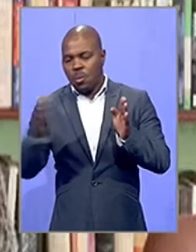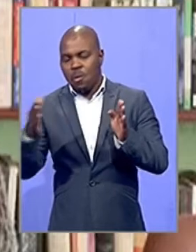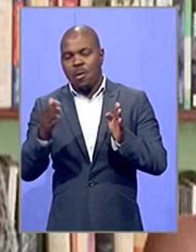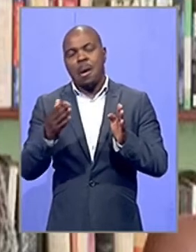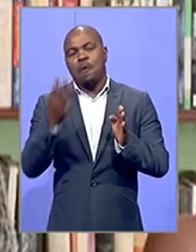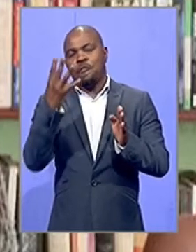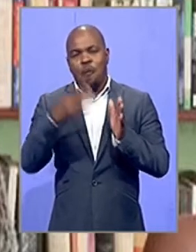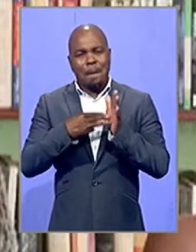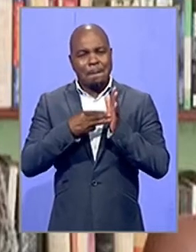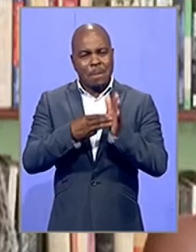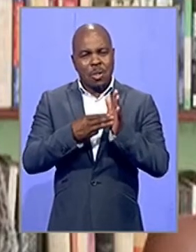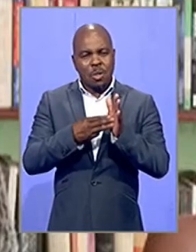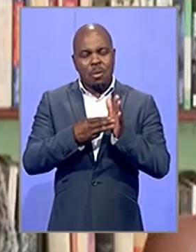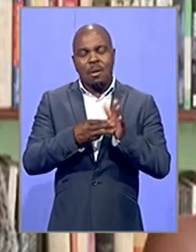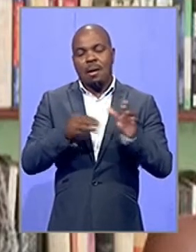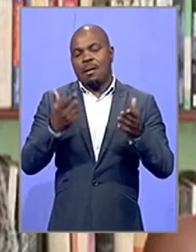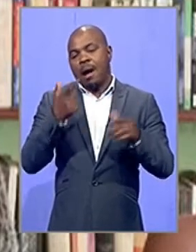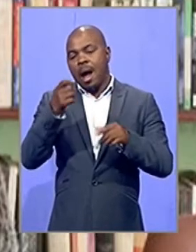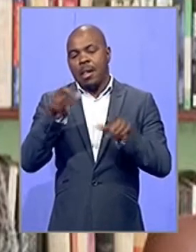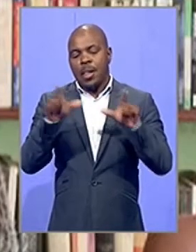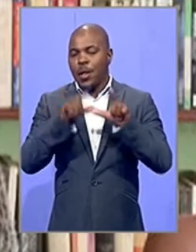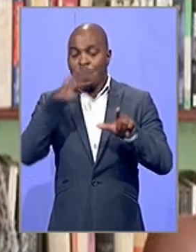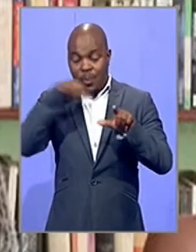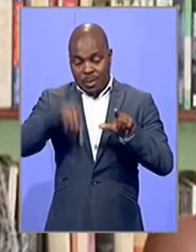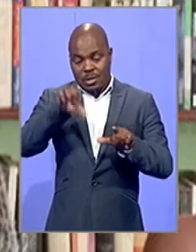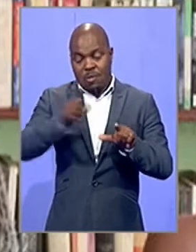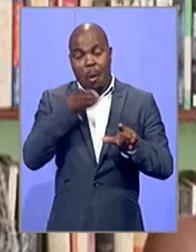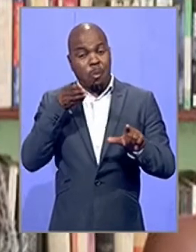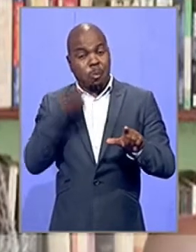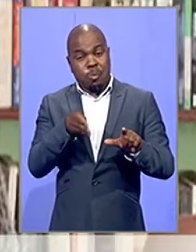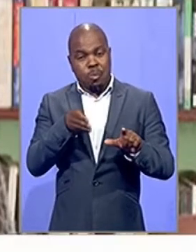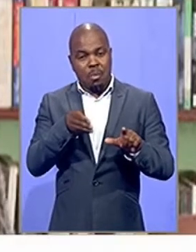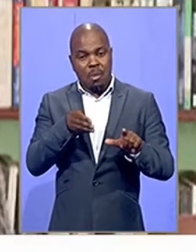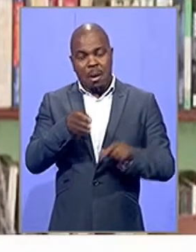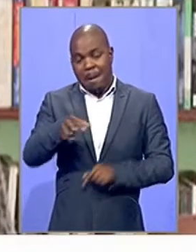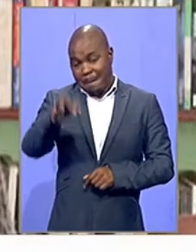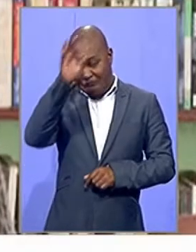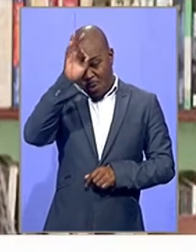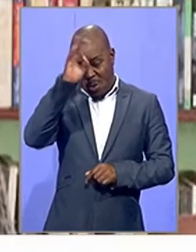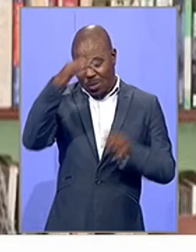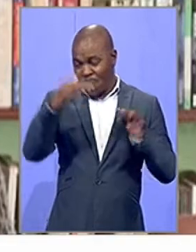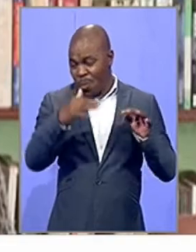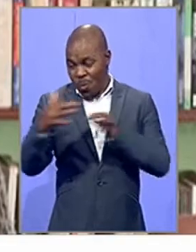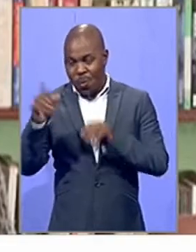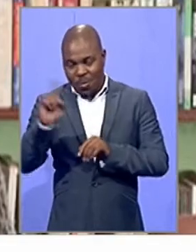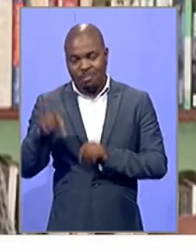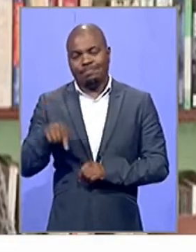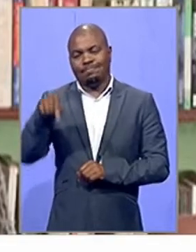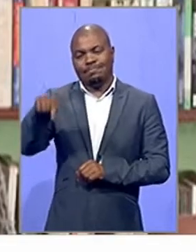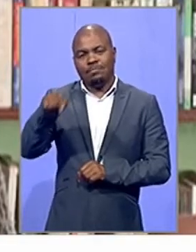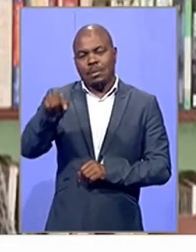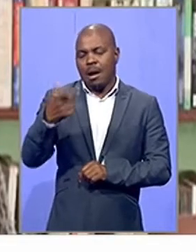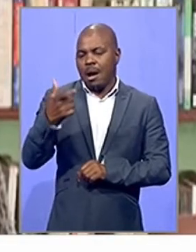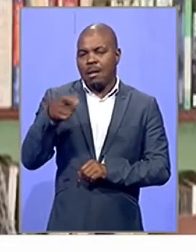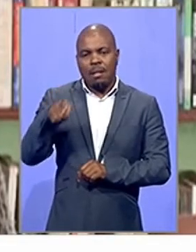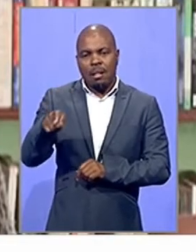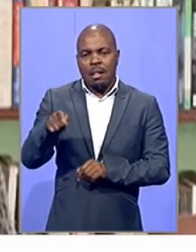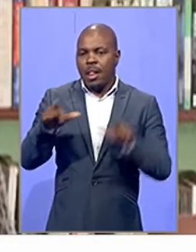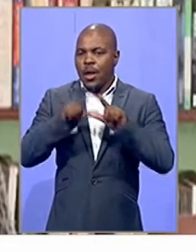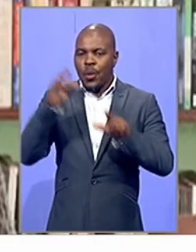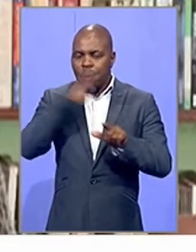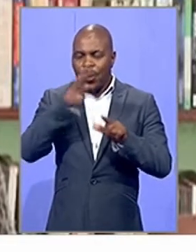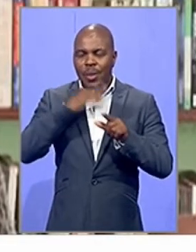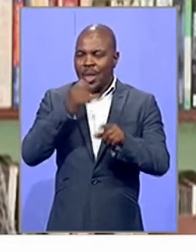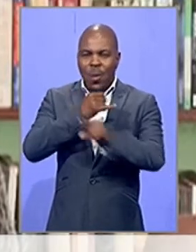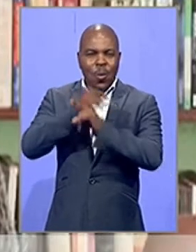illegal firearms in the country. The police's war on illegal firearms is not being won.